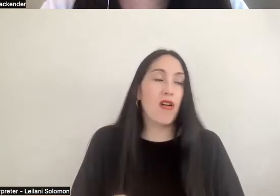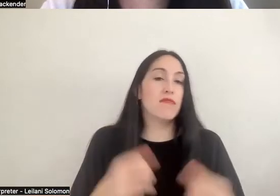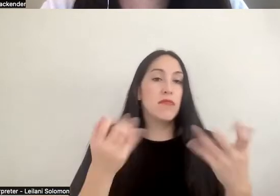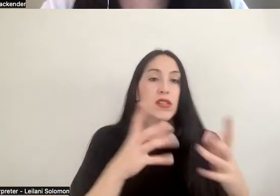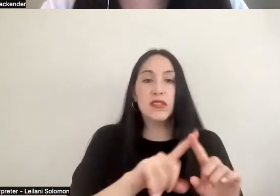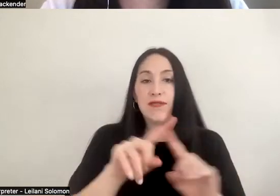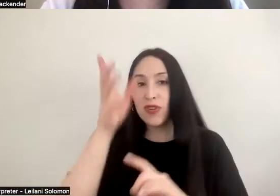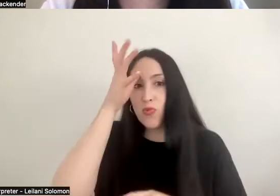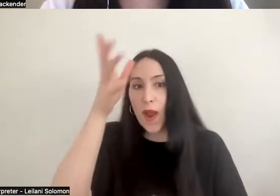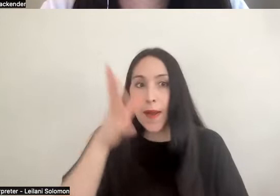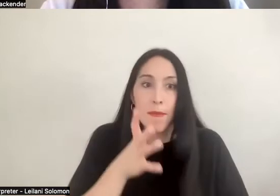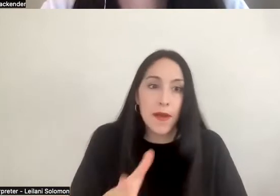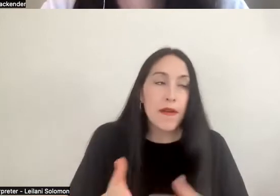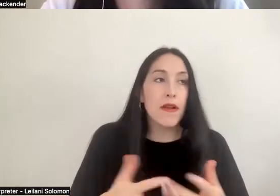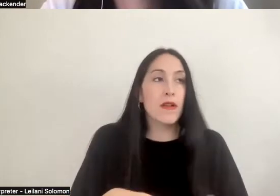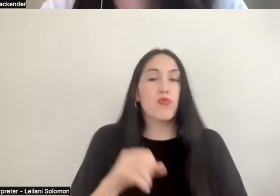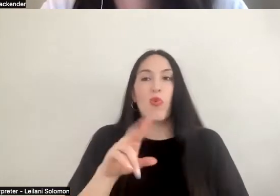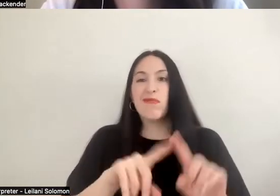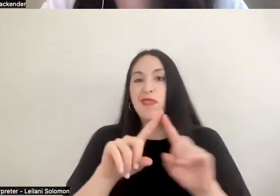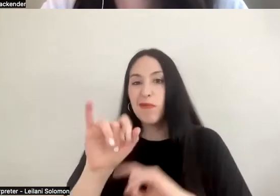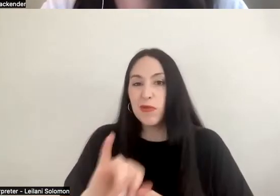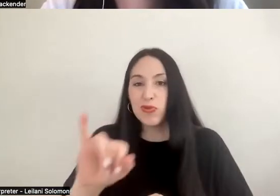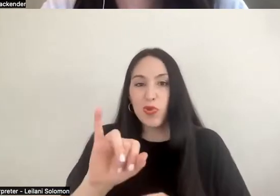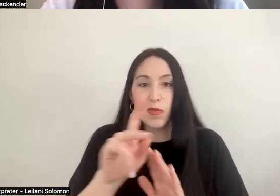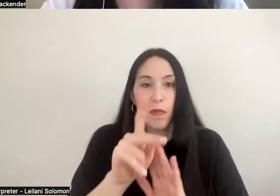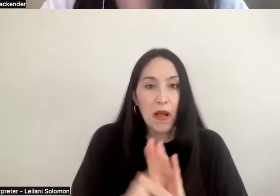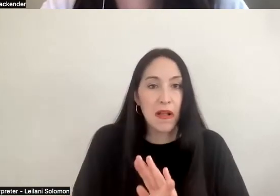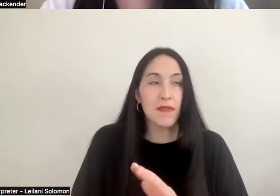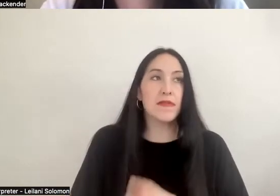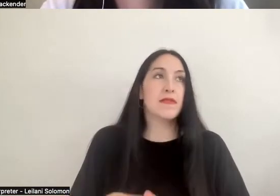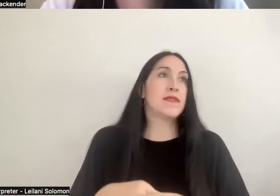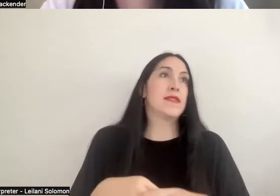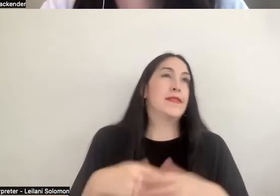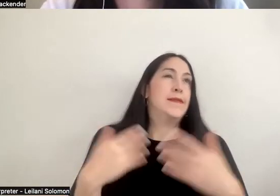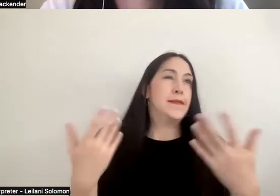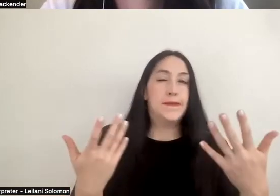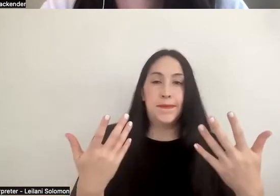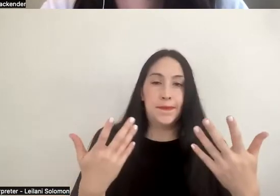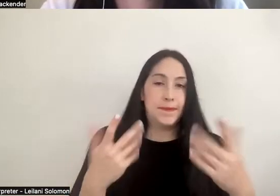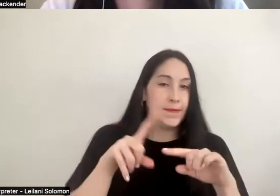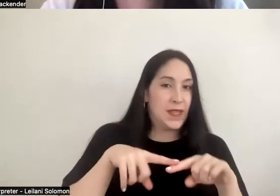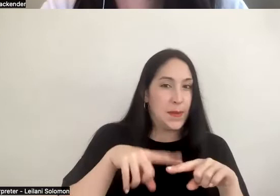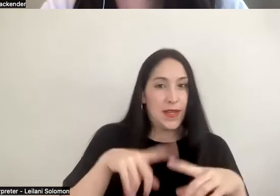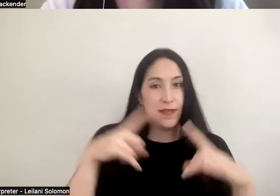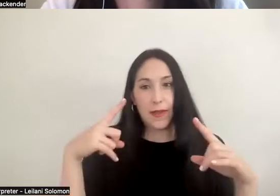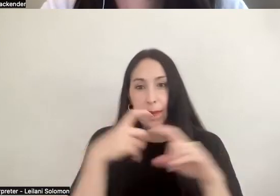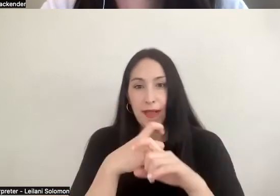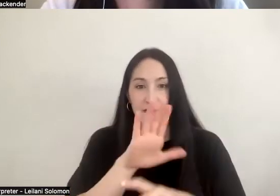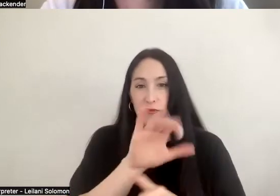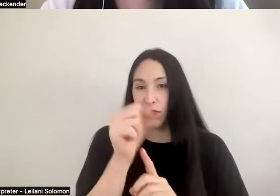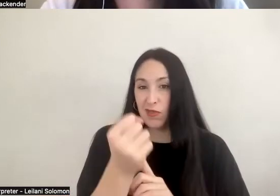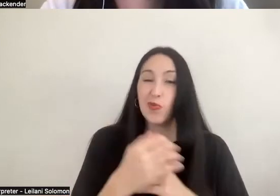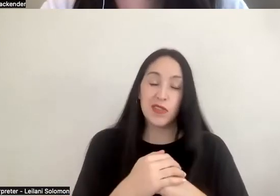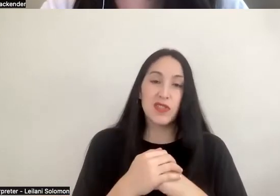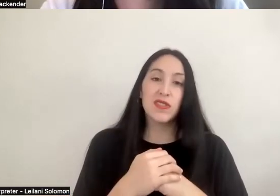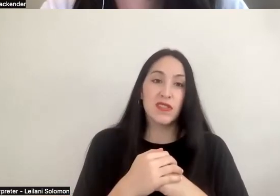with, different insurance policies and how difficult and complex it can be, because they can be